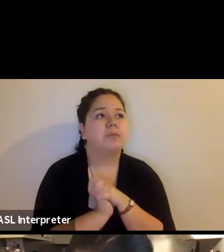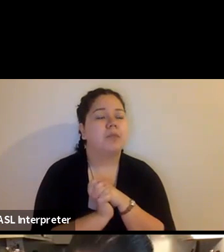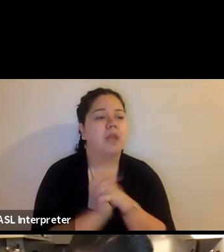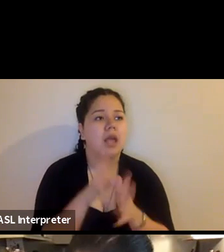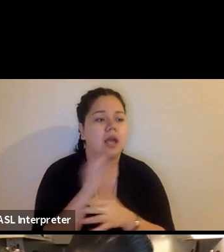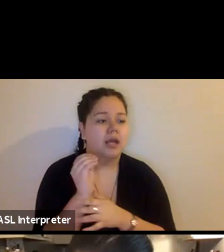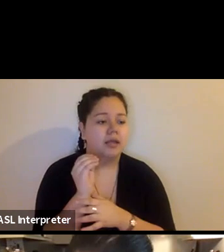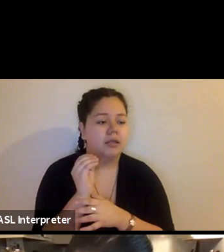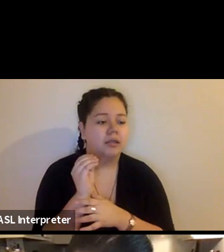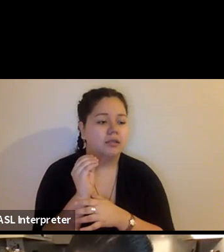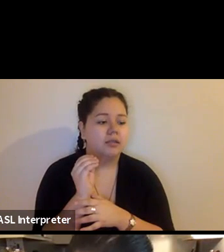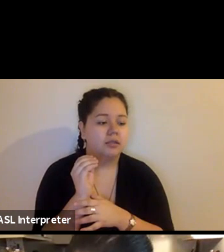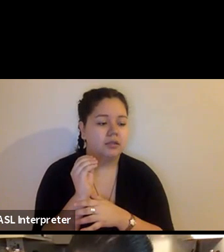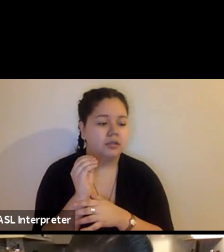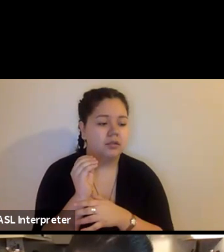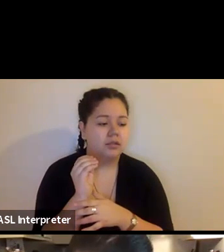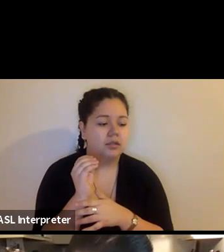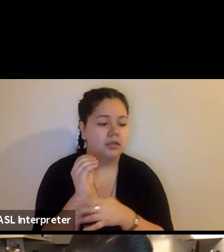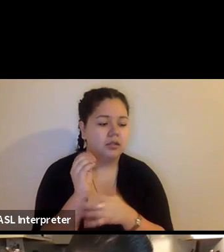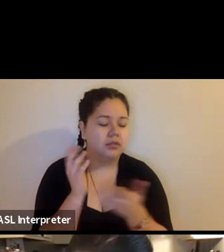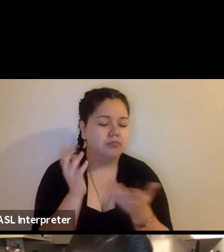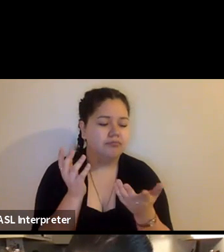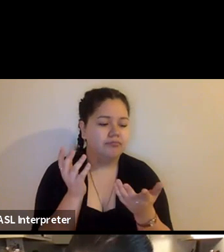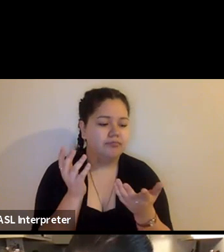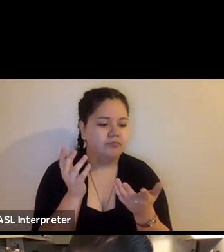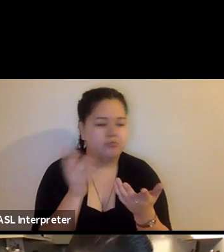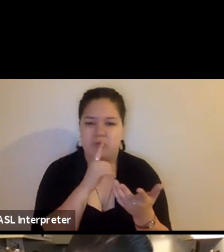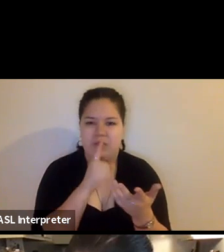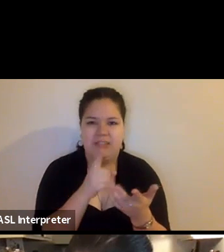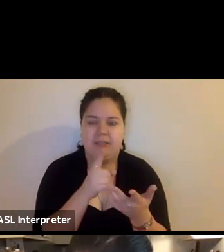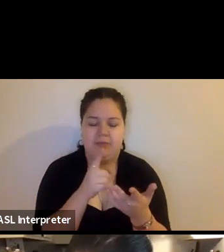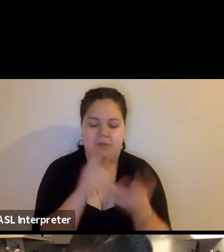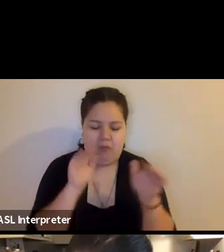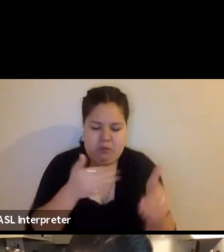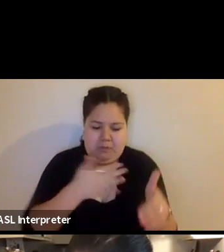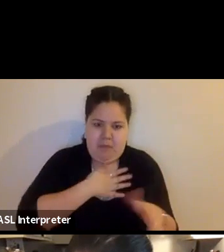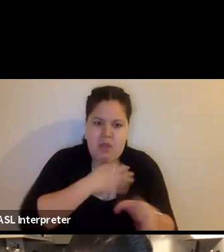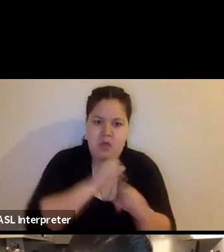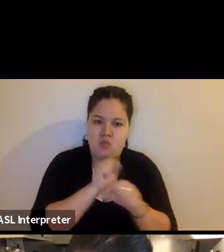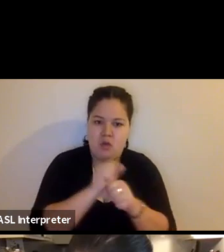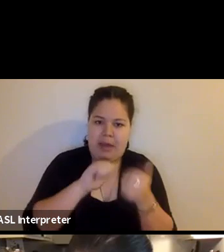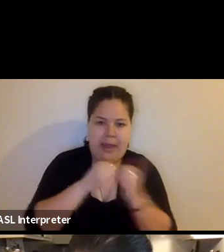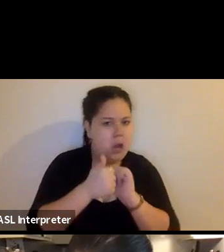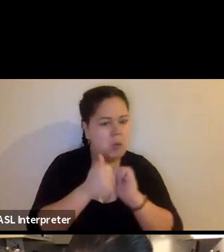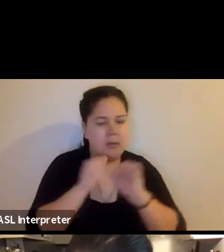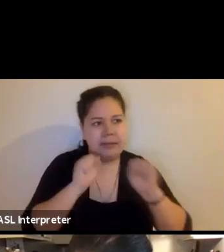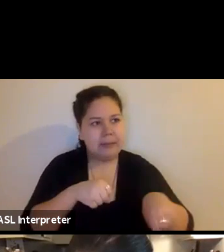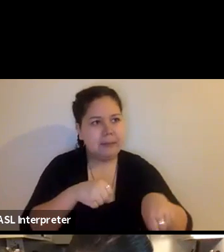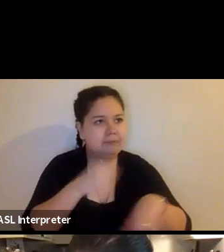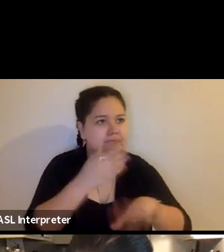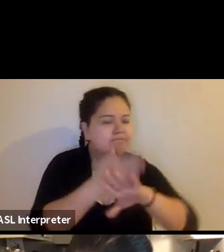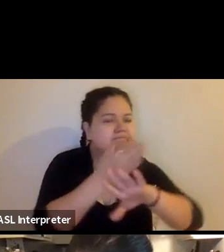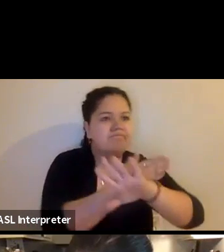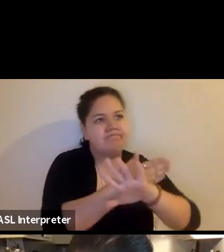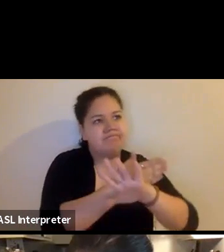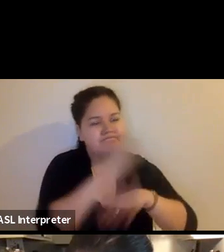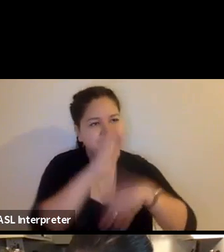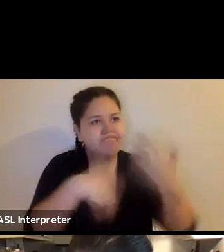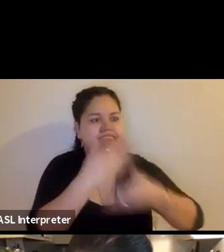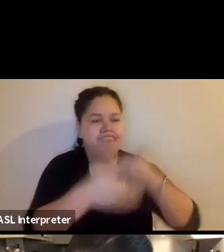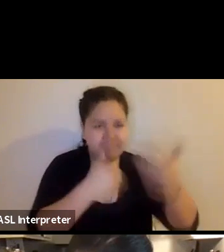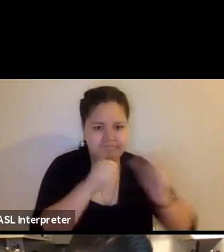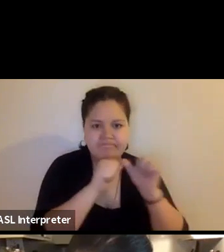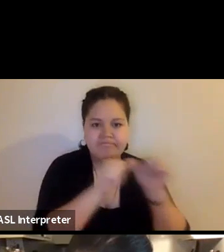and trying to do the best work I can, given the situation, and